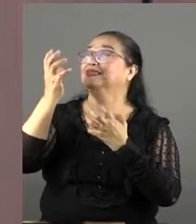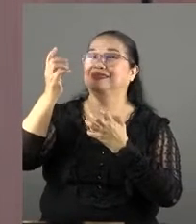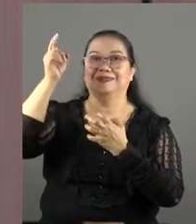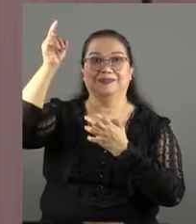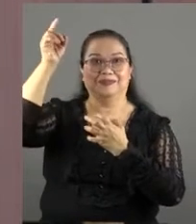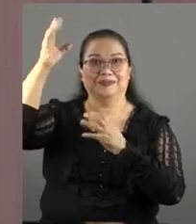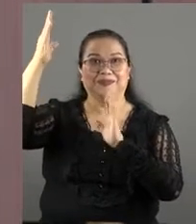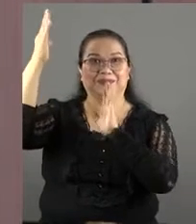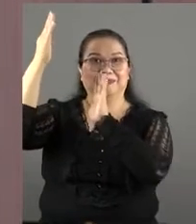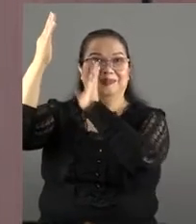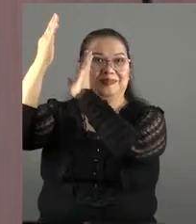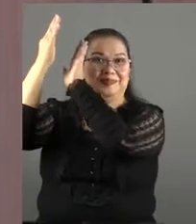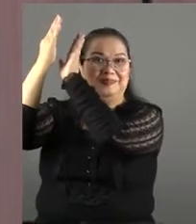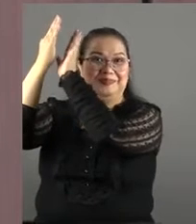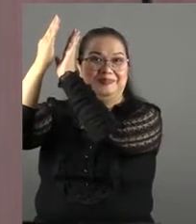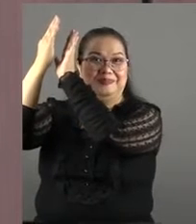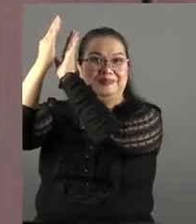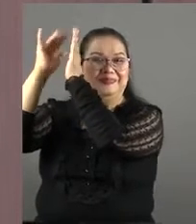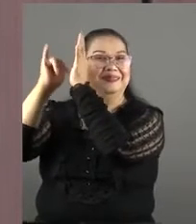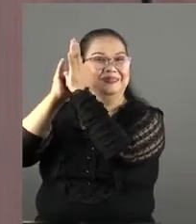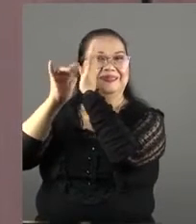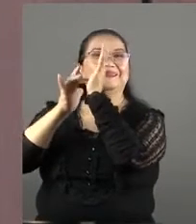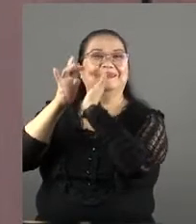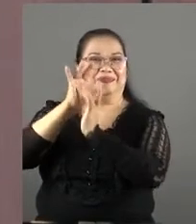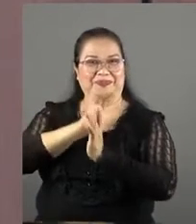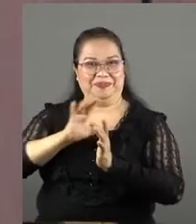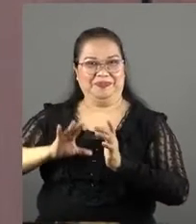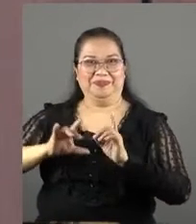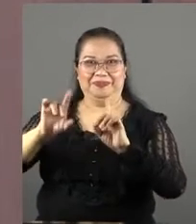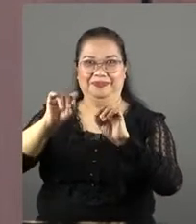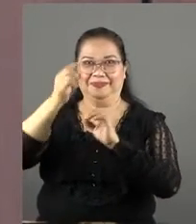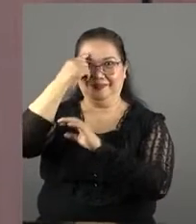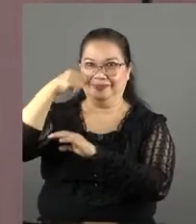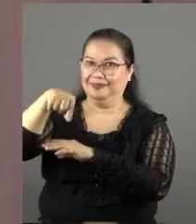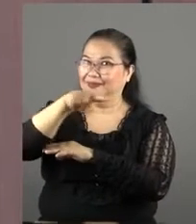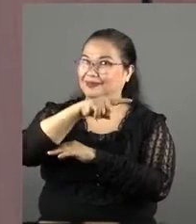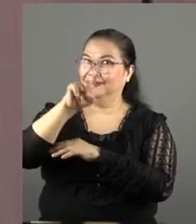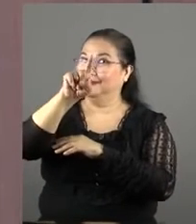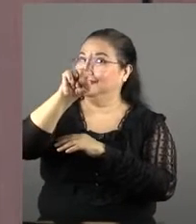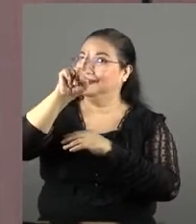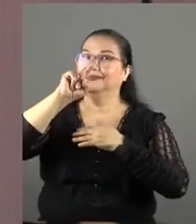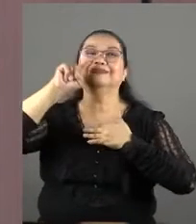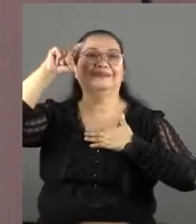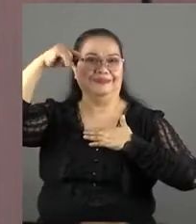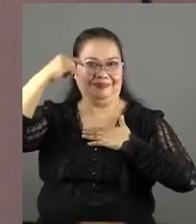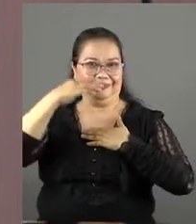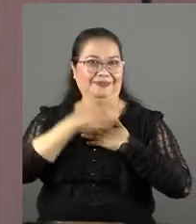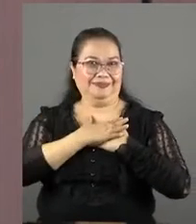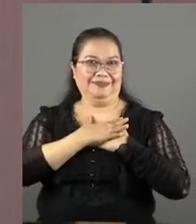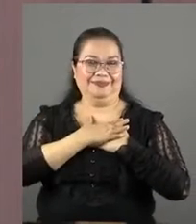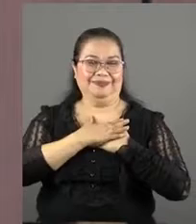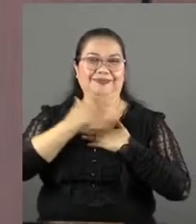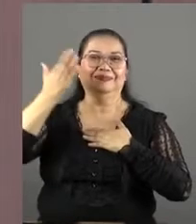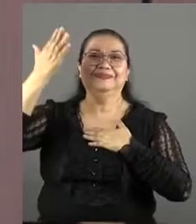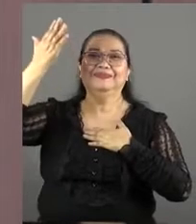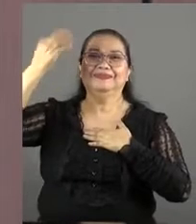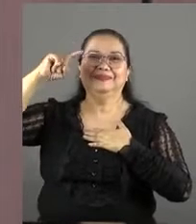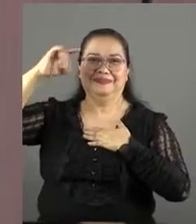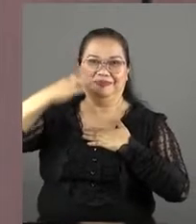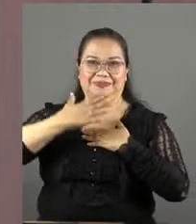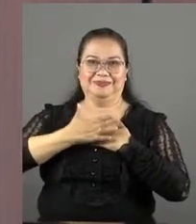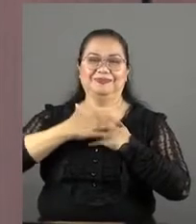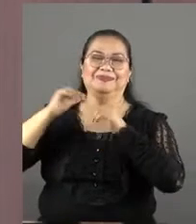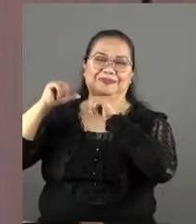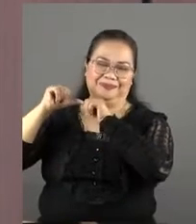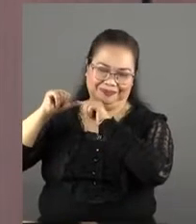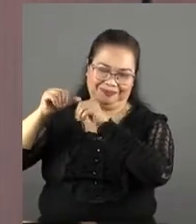of God. That's what Christ has done for us. That's grace. That's past grace, and it's still ongoing.